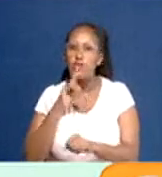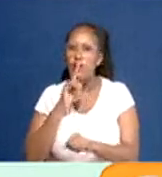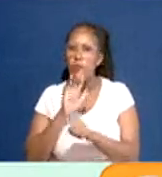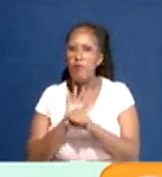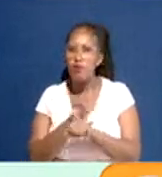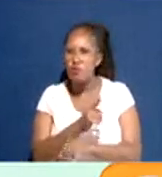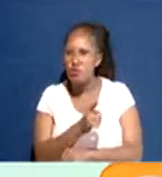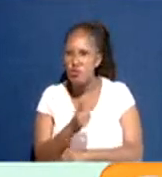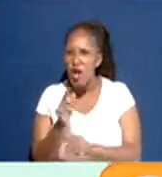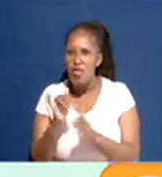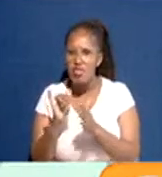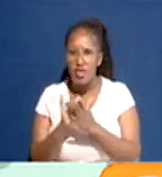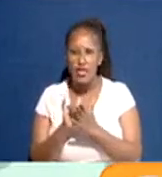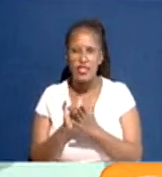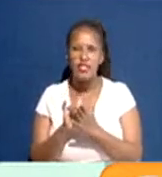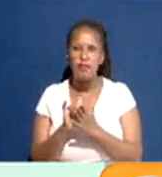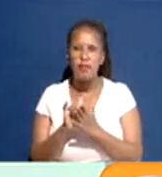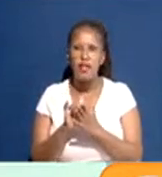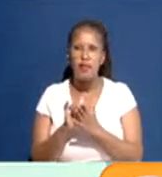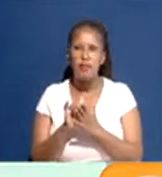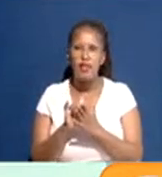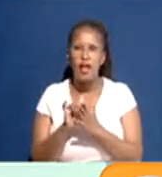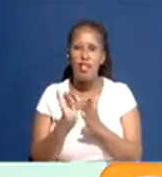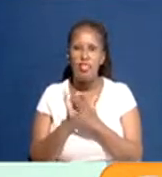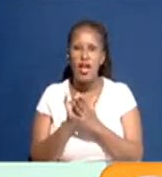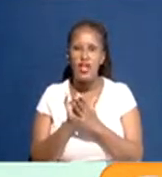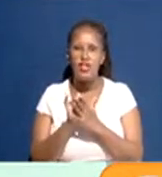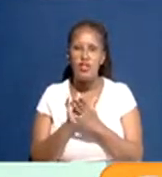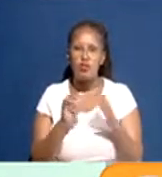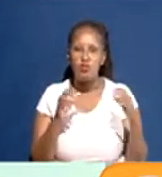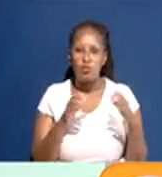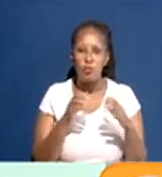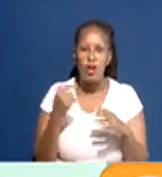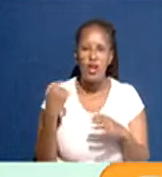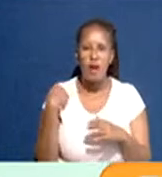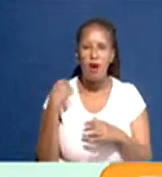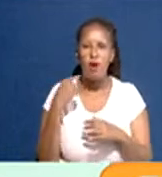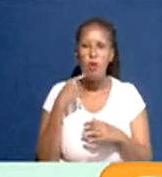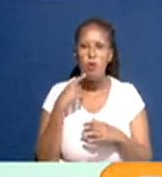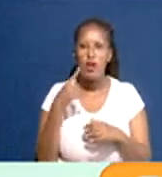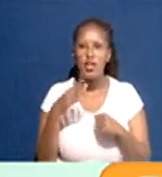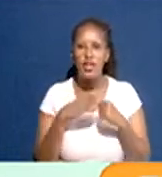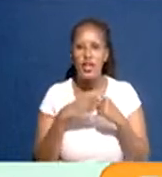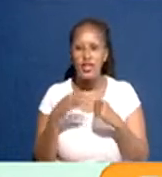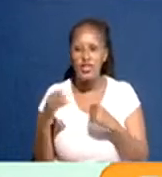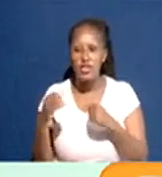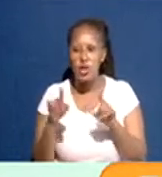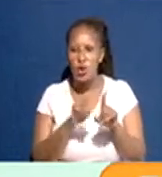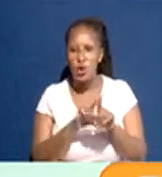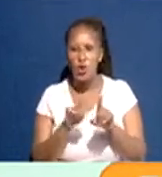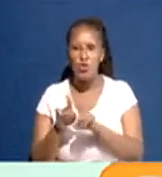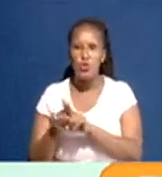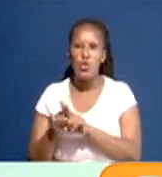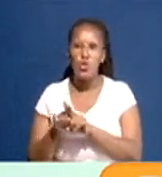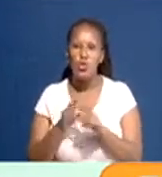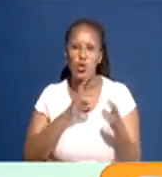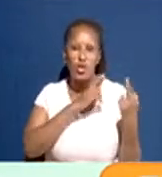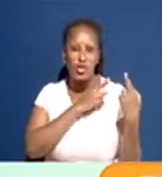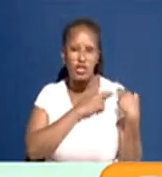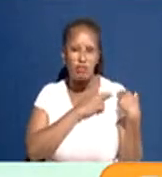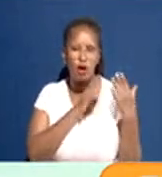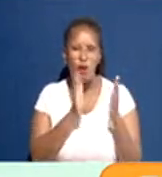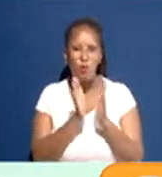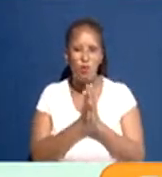kwamba ILO Convention number 190, ambayo pia inashughulika